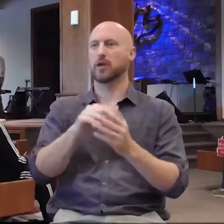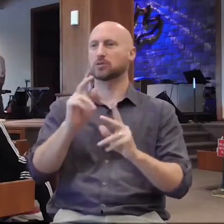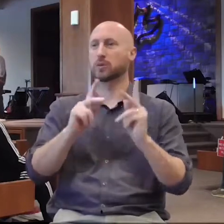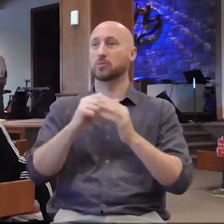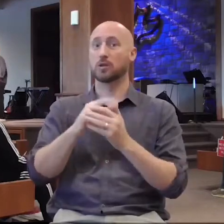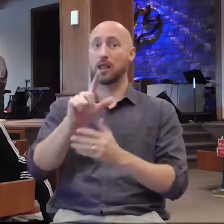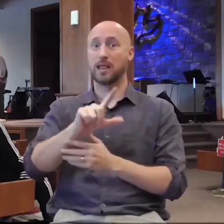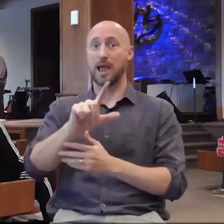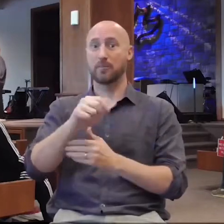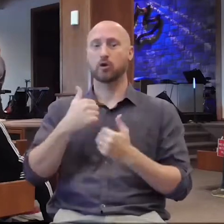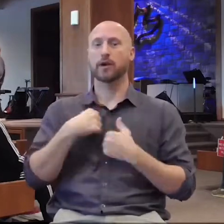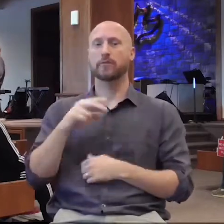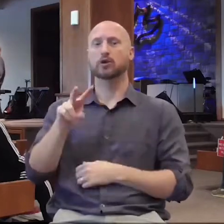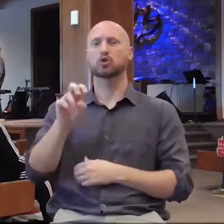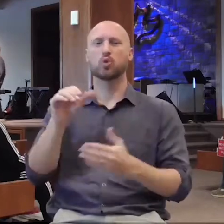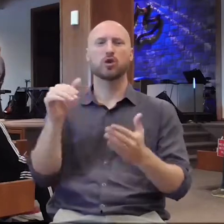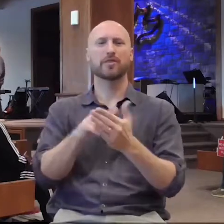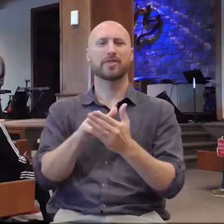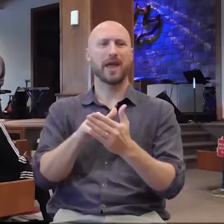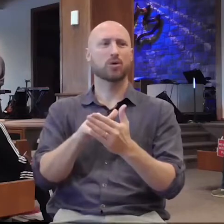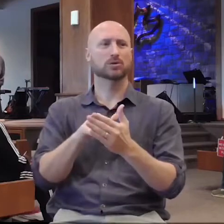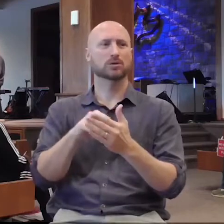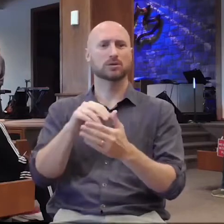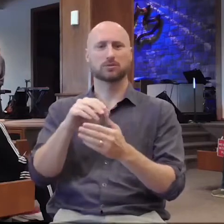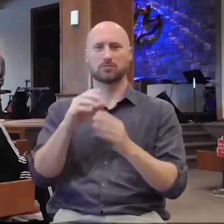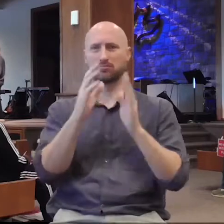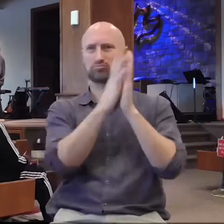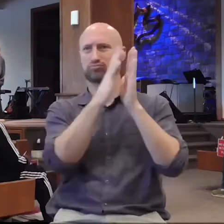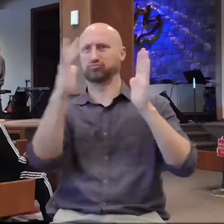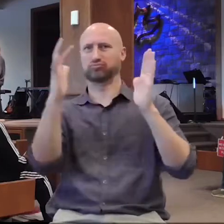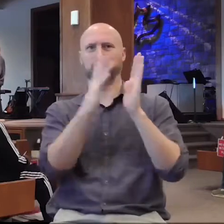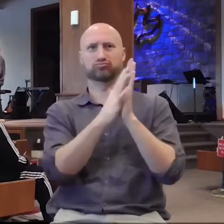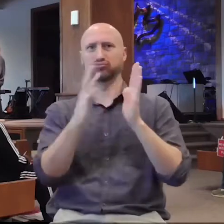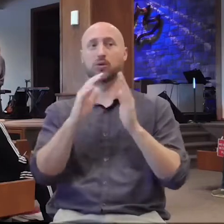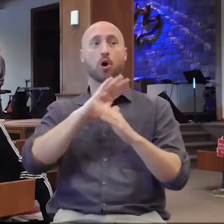with 200,000 volumes in it, and they're all written by hand.